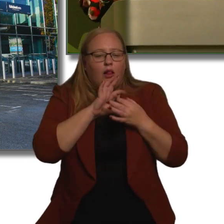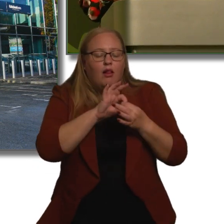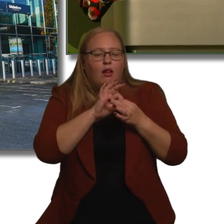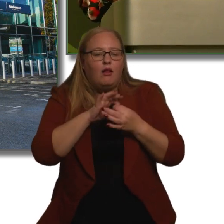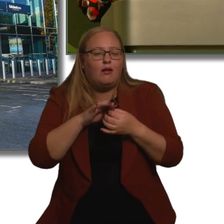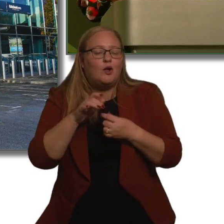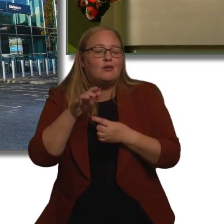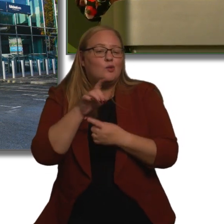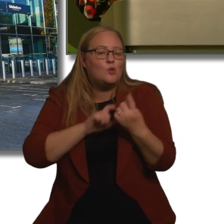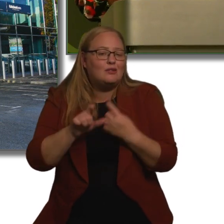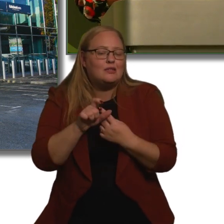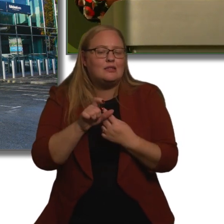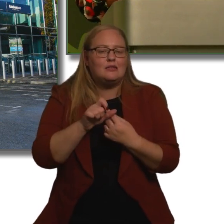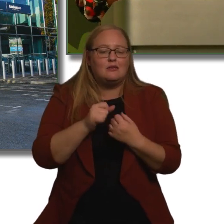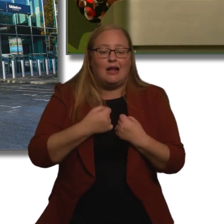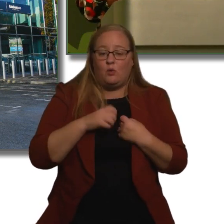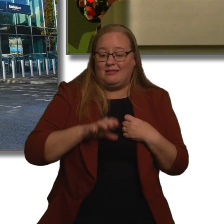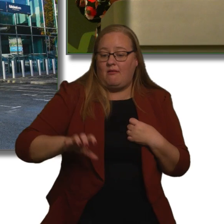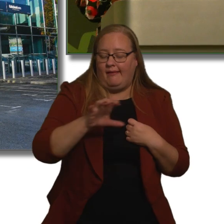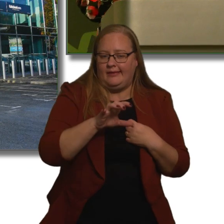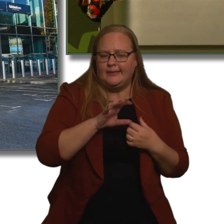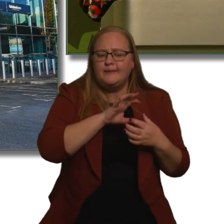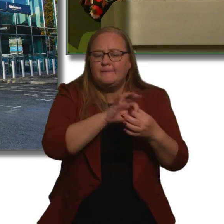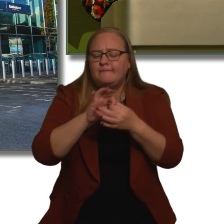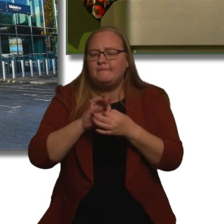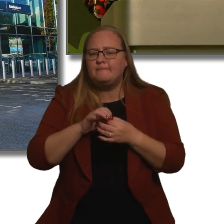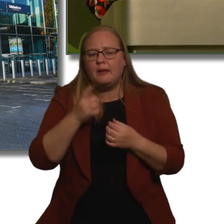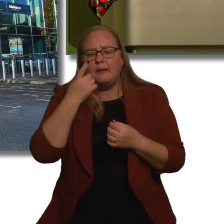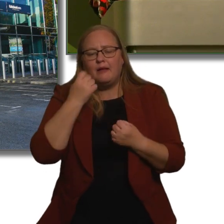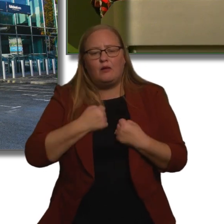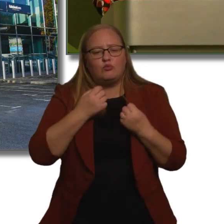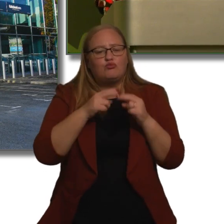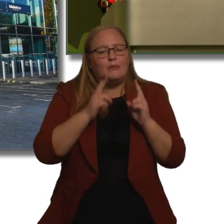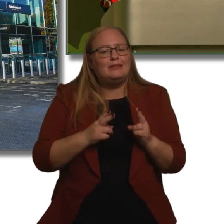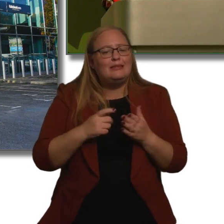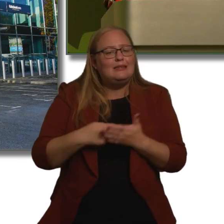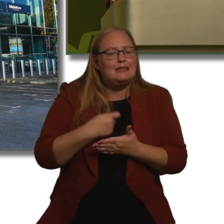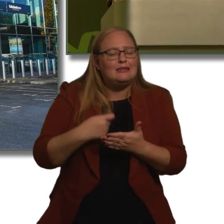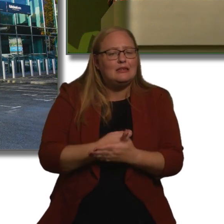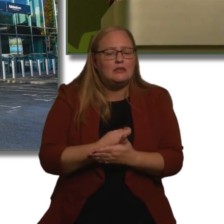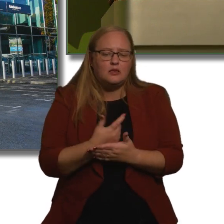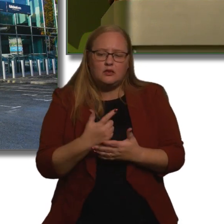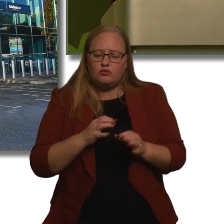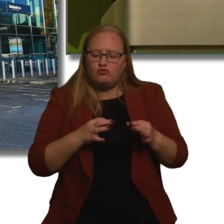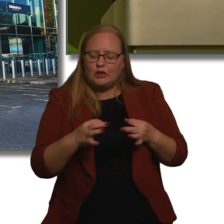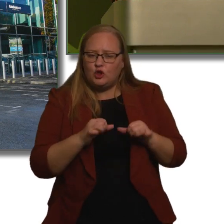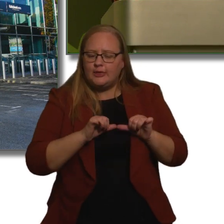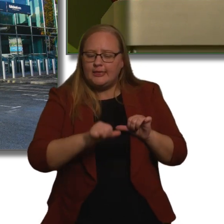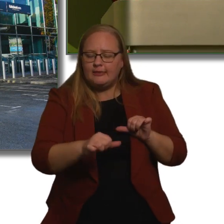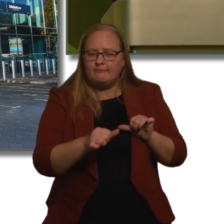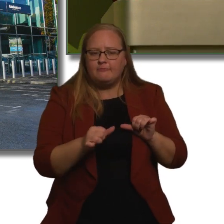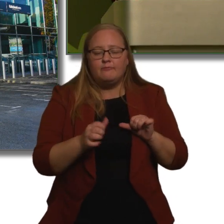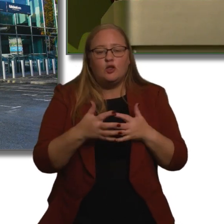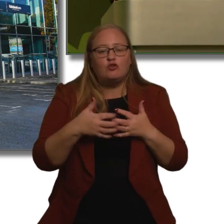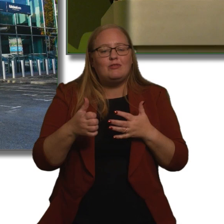our sites, where we can review our property strategy, and we're keen to see how we can explore green